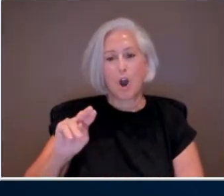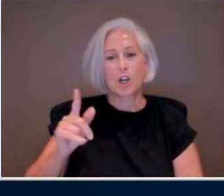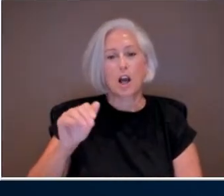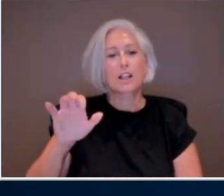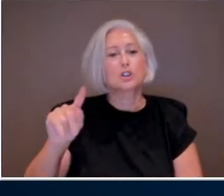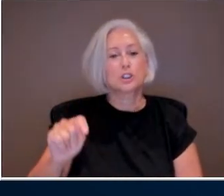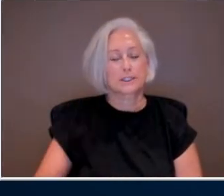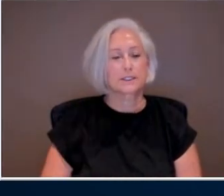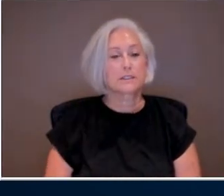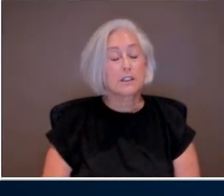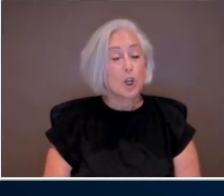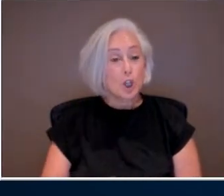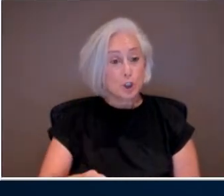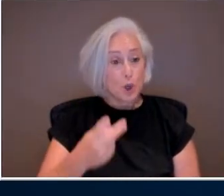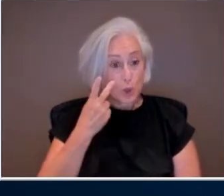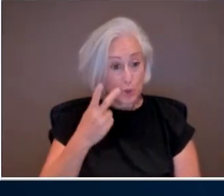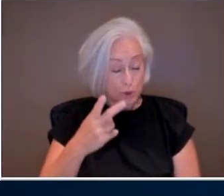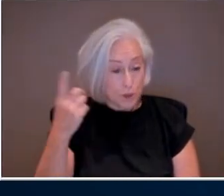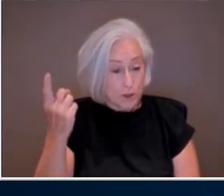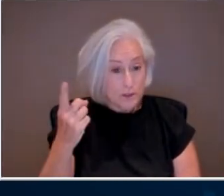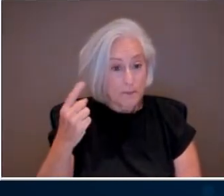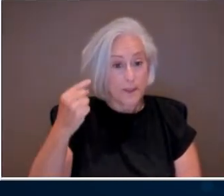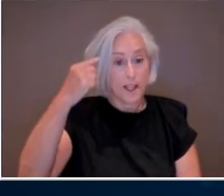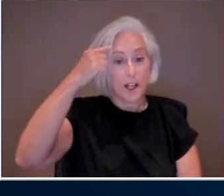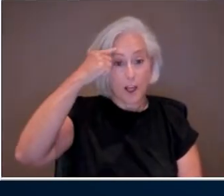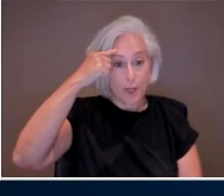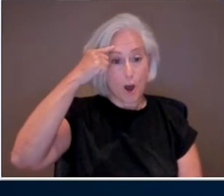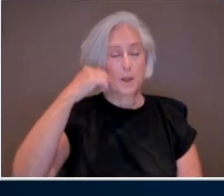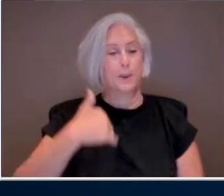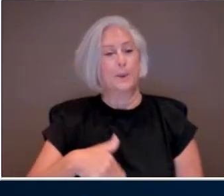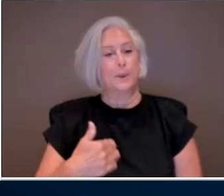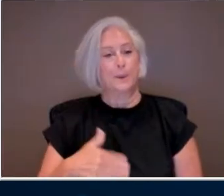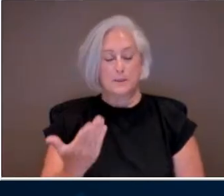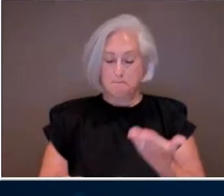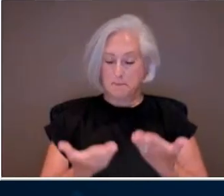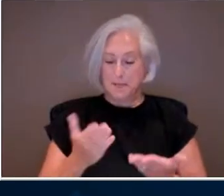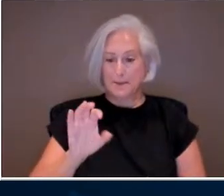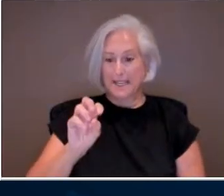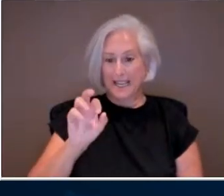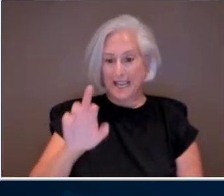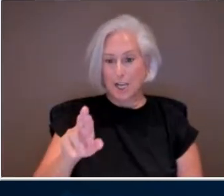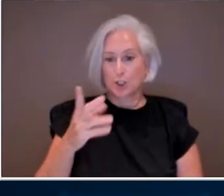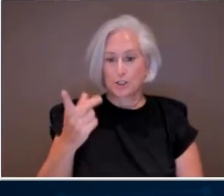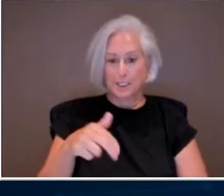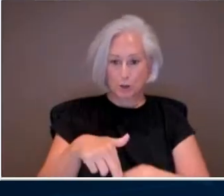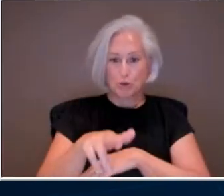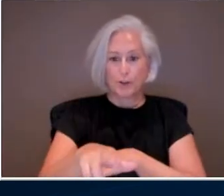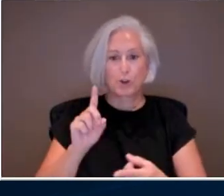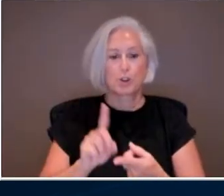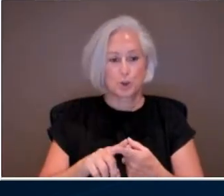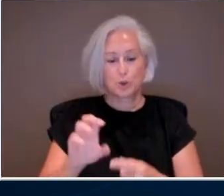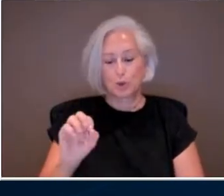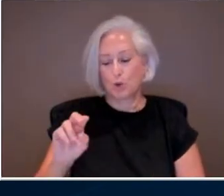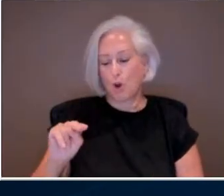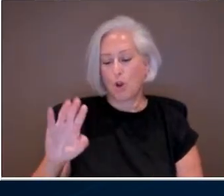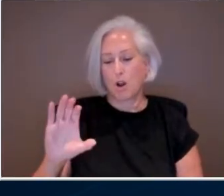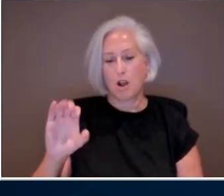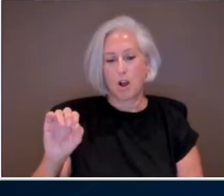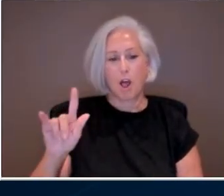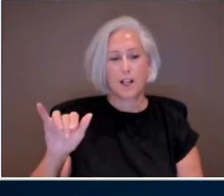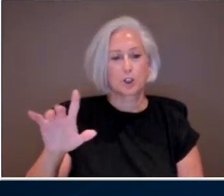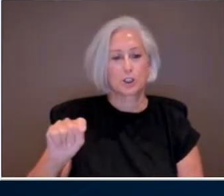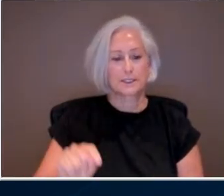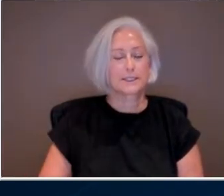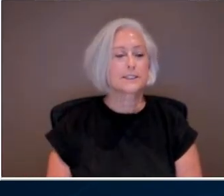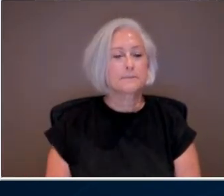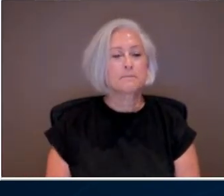was enough to think this might be cancer. I've got to get her to an oncologist. Correct. At what point, I'm